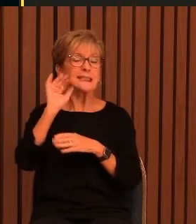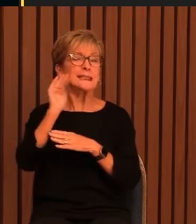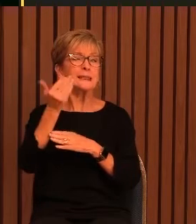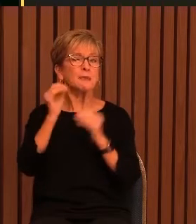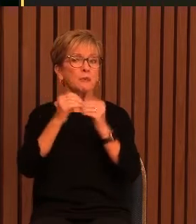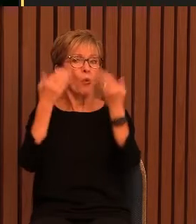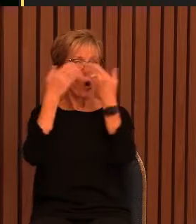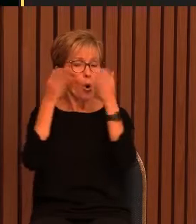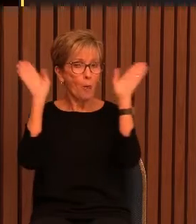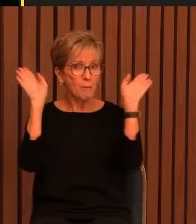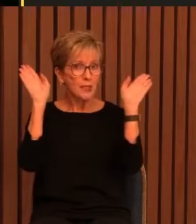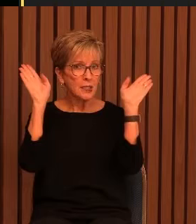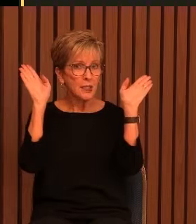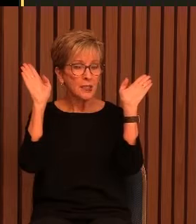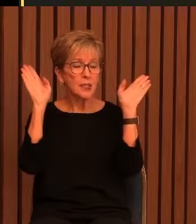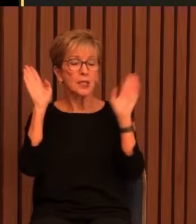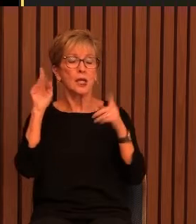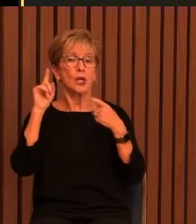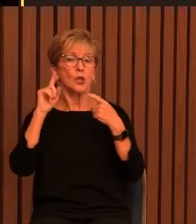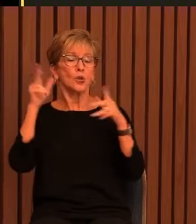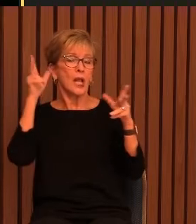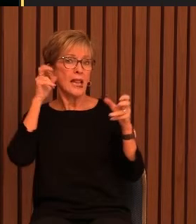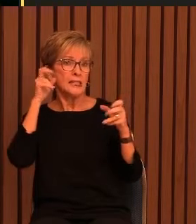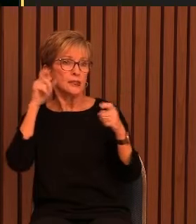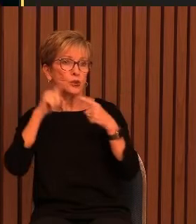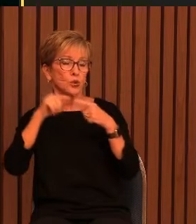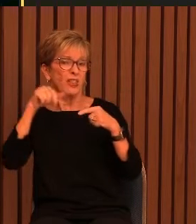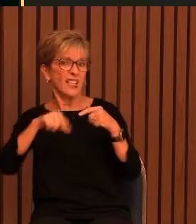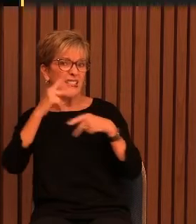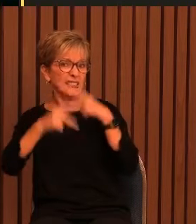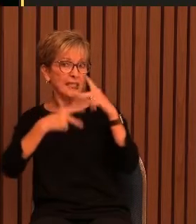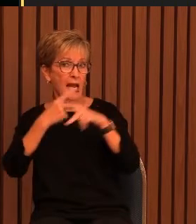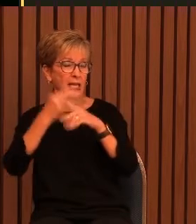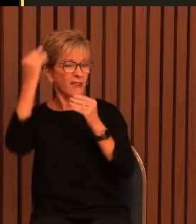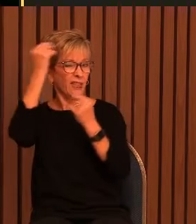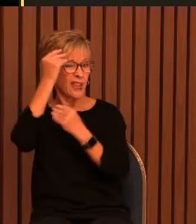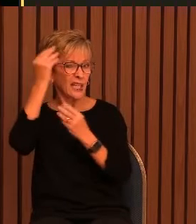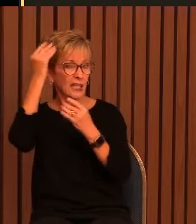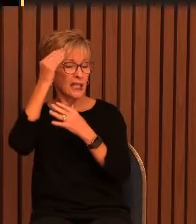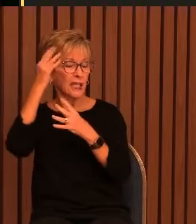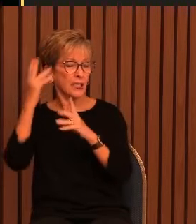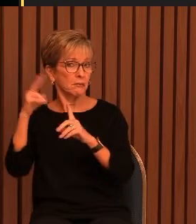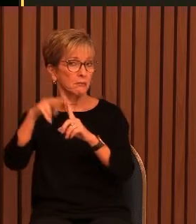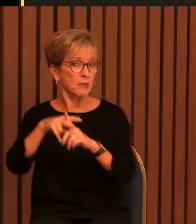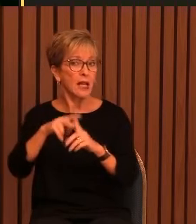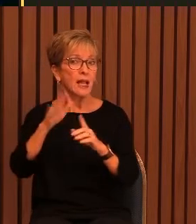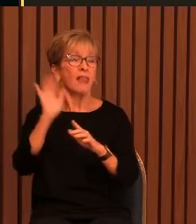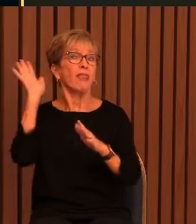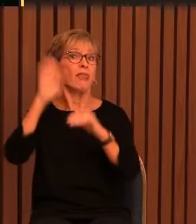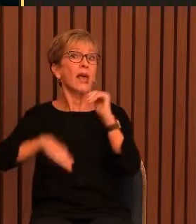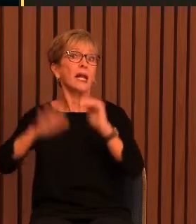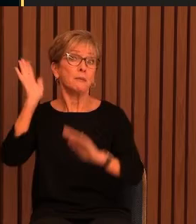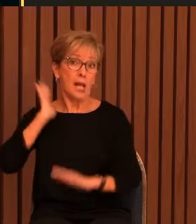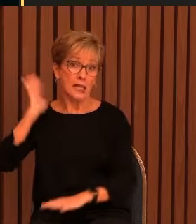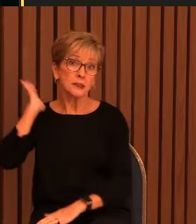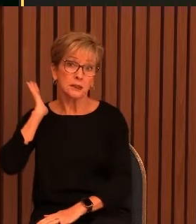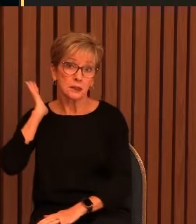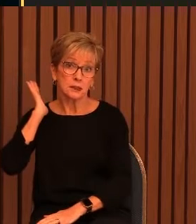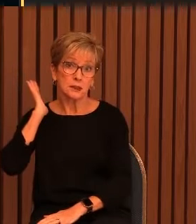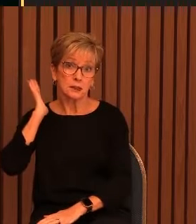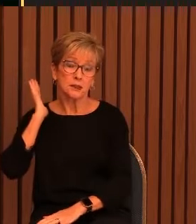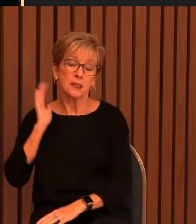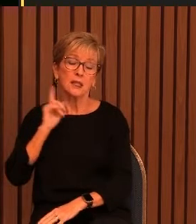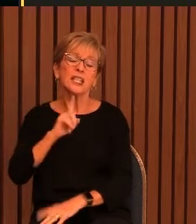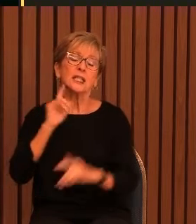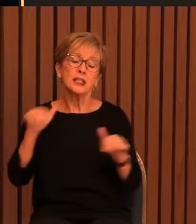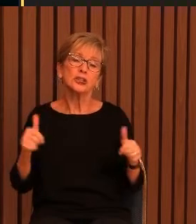open to listening to this kind of thinking than they may have been in the past. I think it's all that